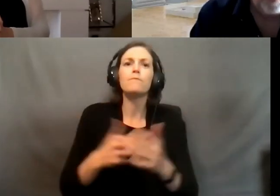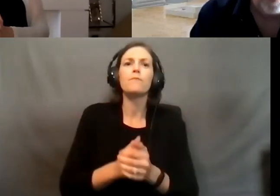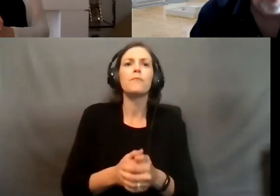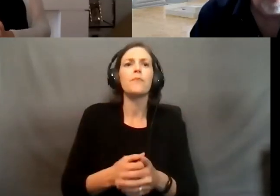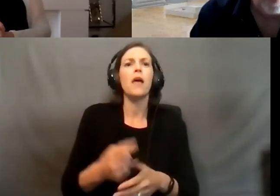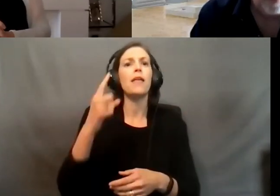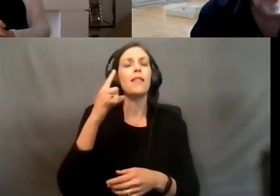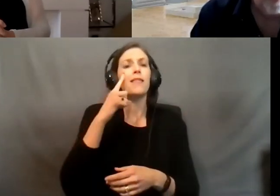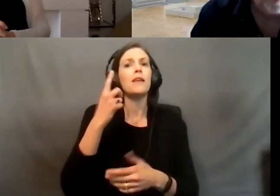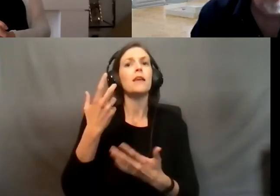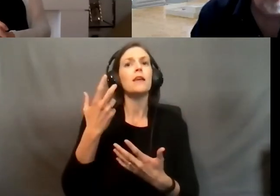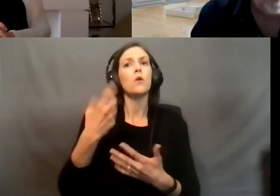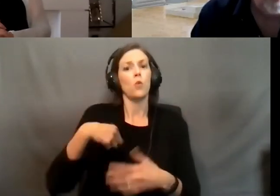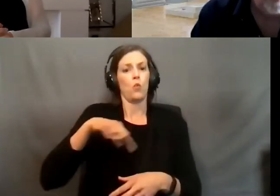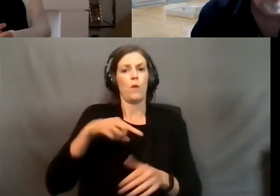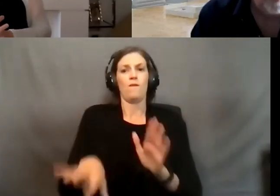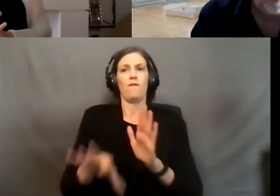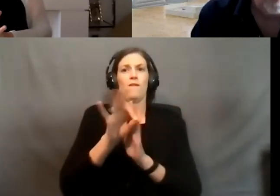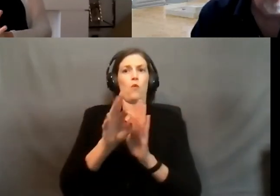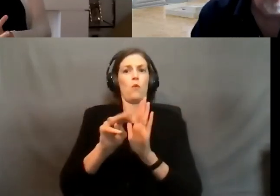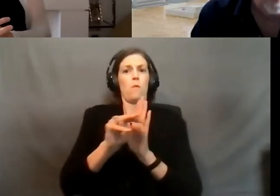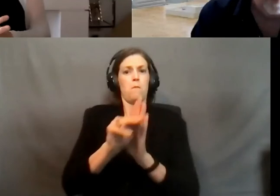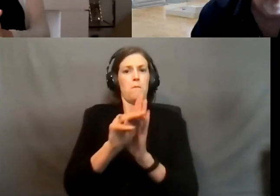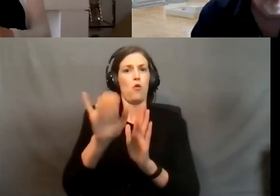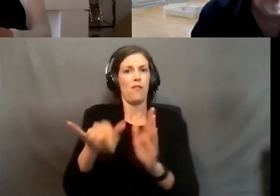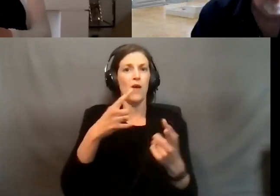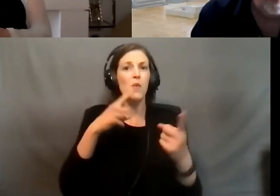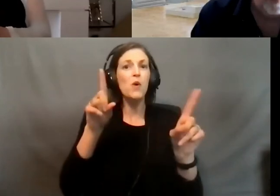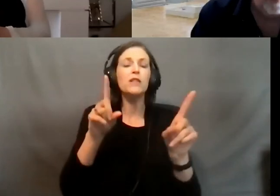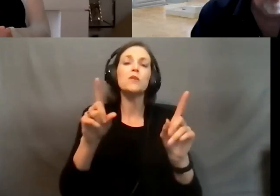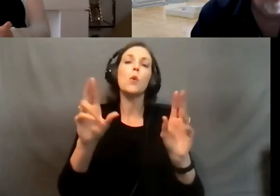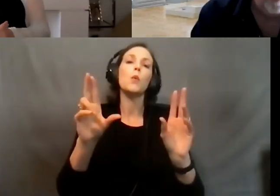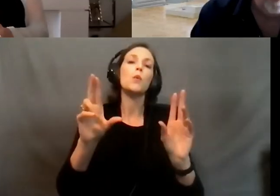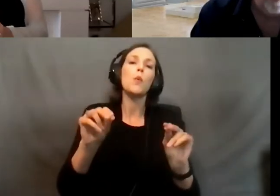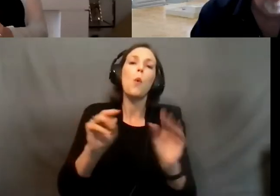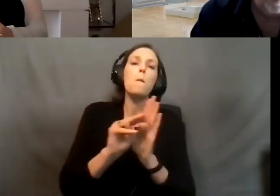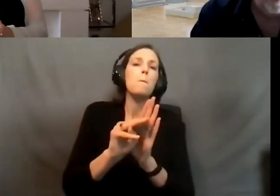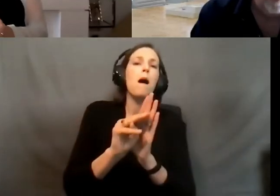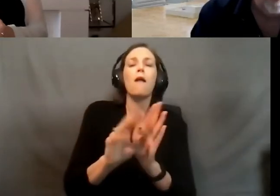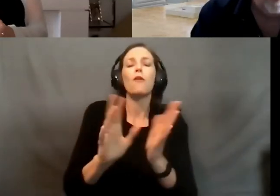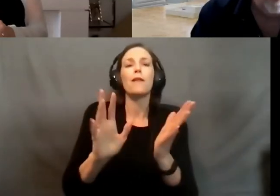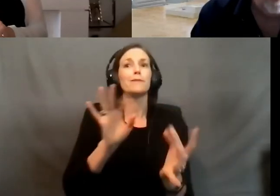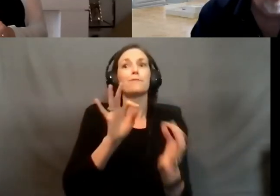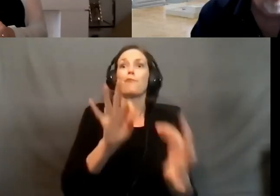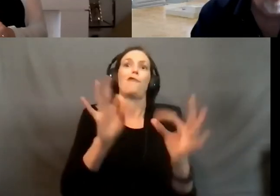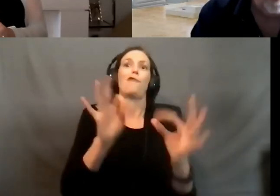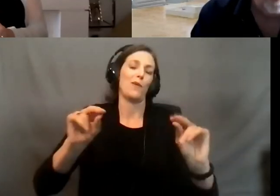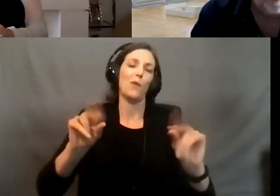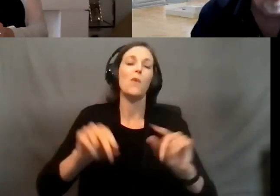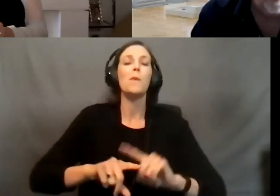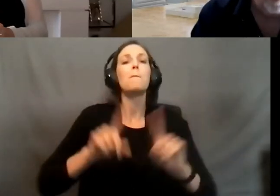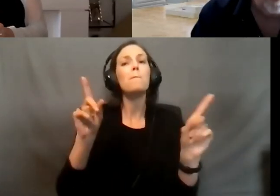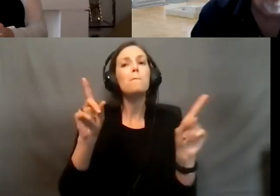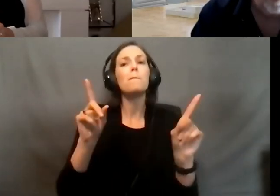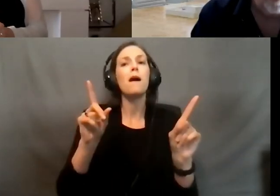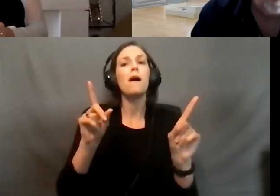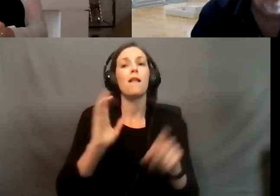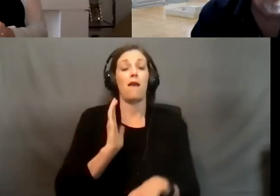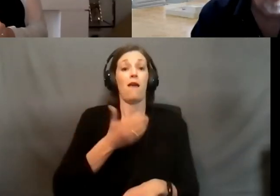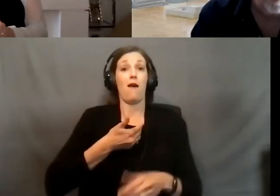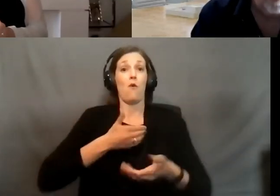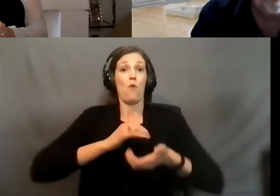upon a model that will work. No model is perfect. But it is one where our partners